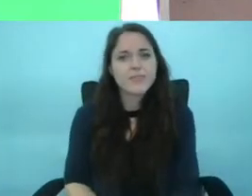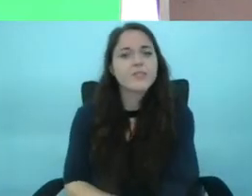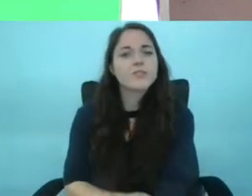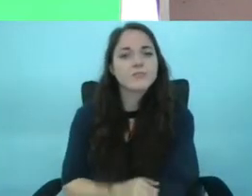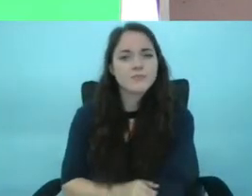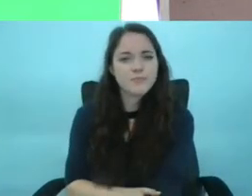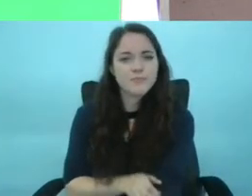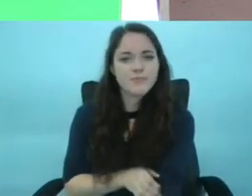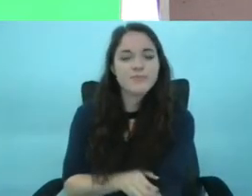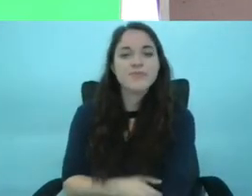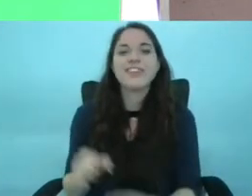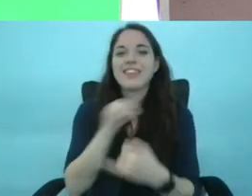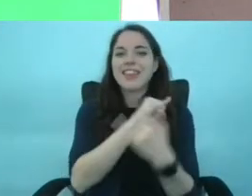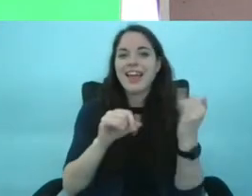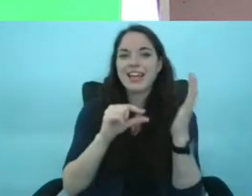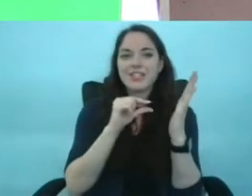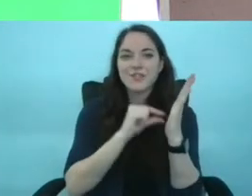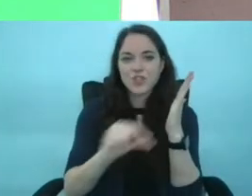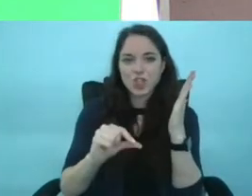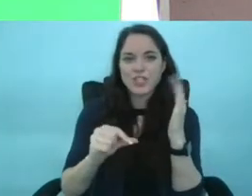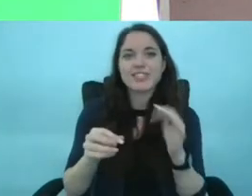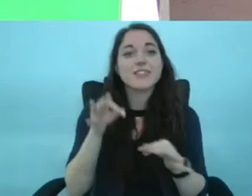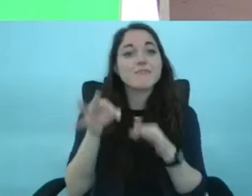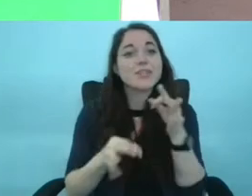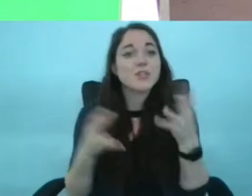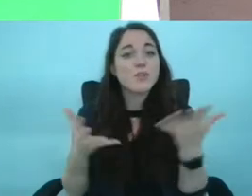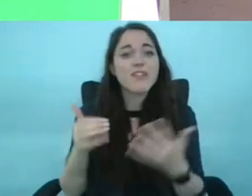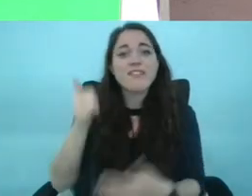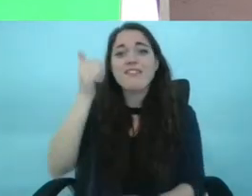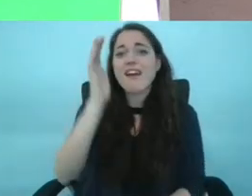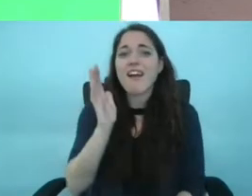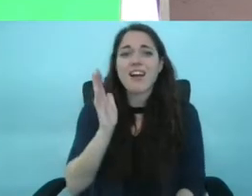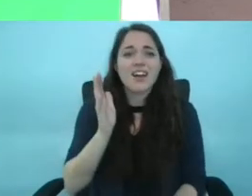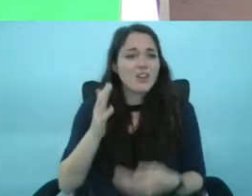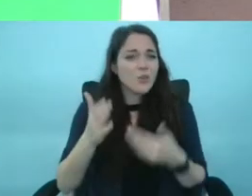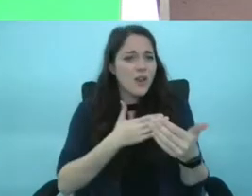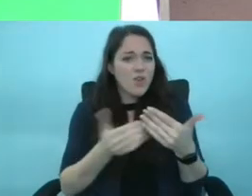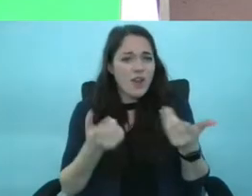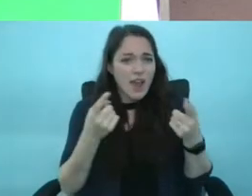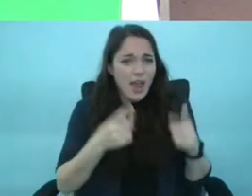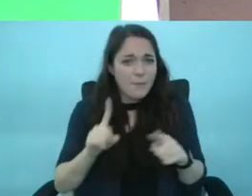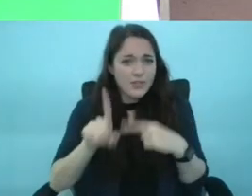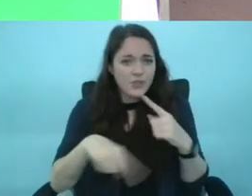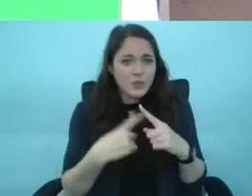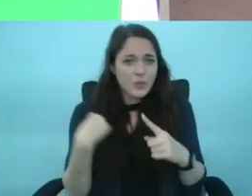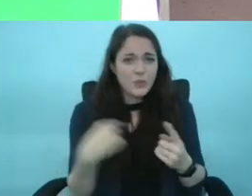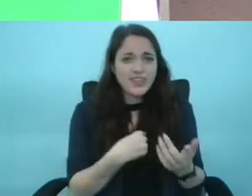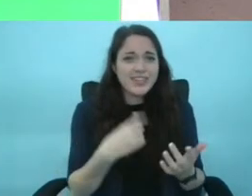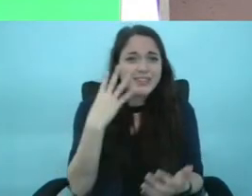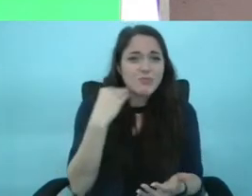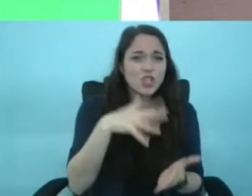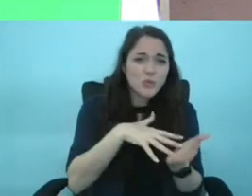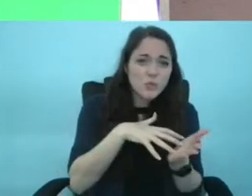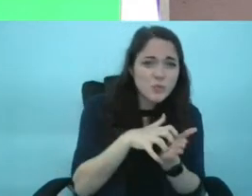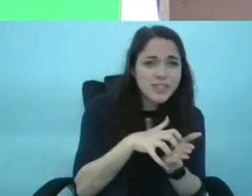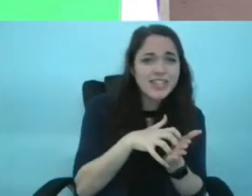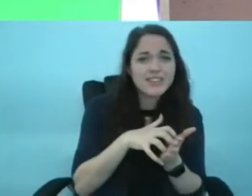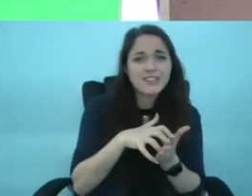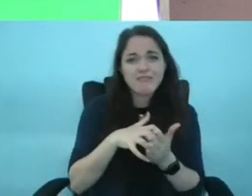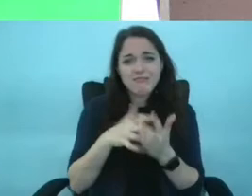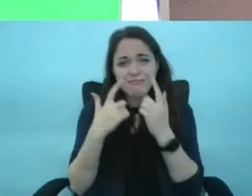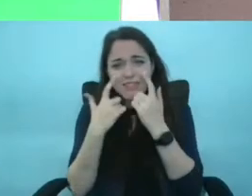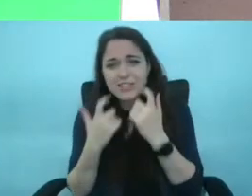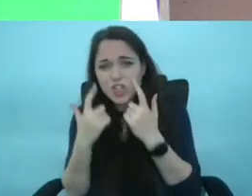The last verse says, God of our weary years, God of our silent tears, thou who has brought us thus